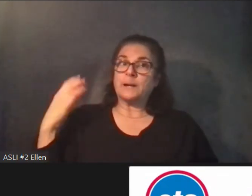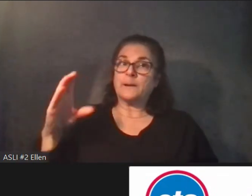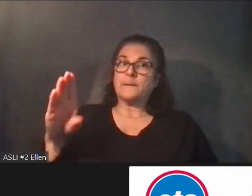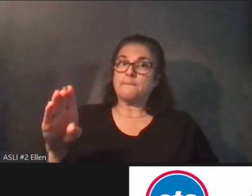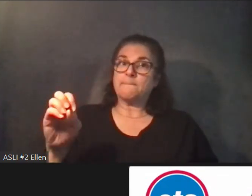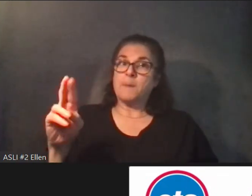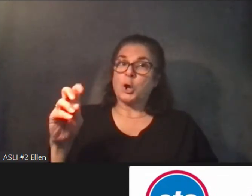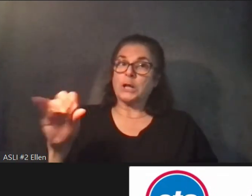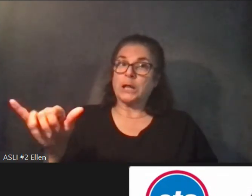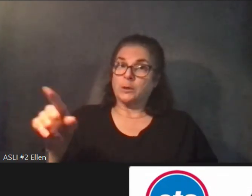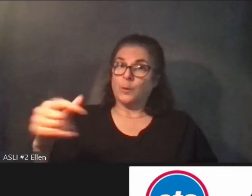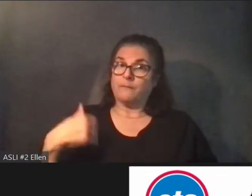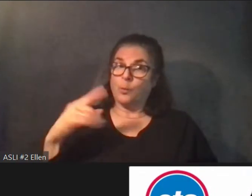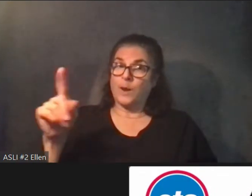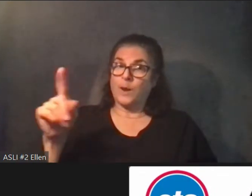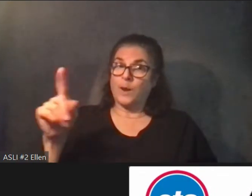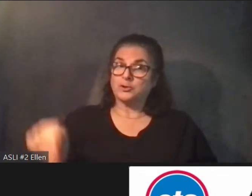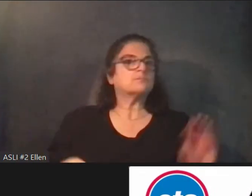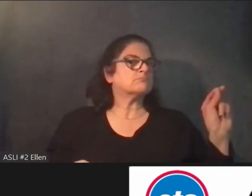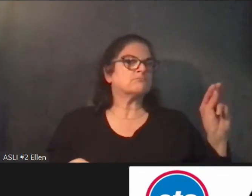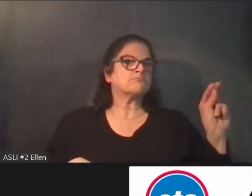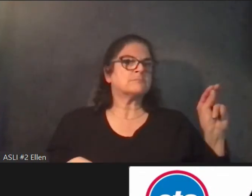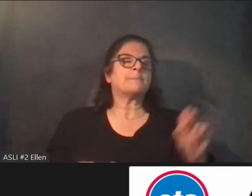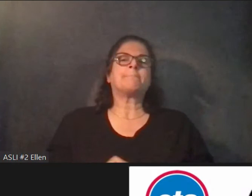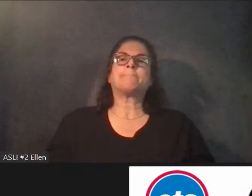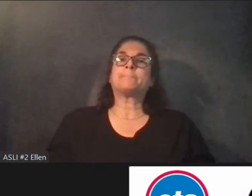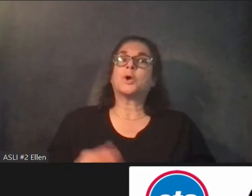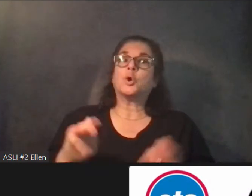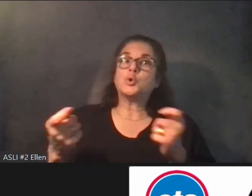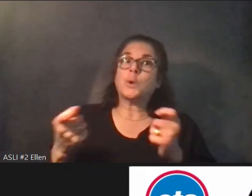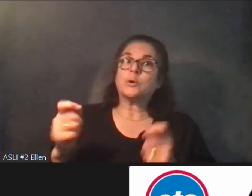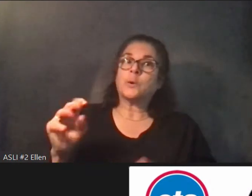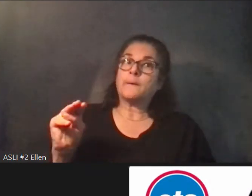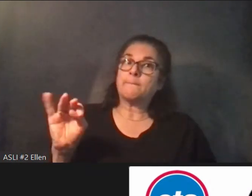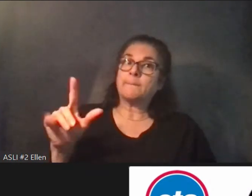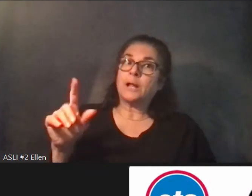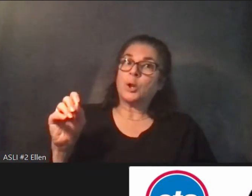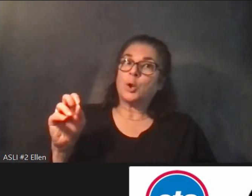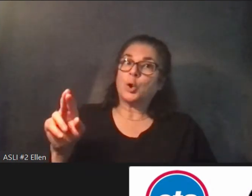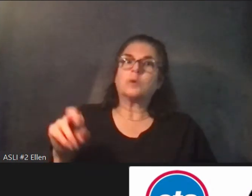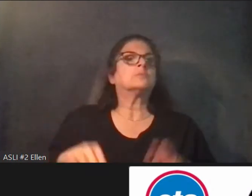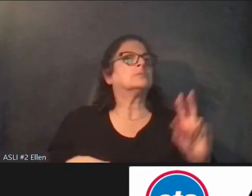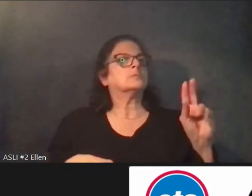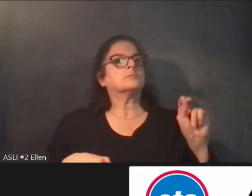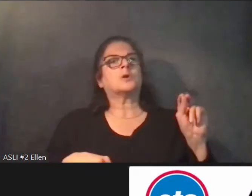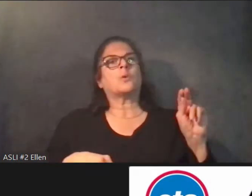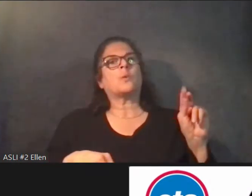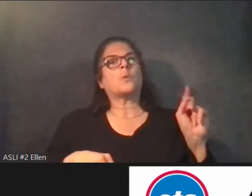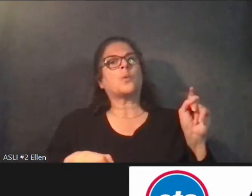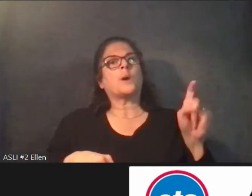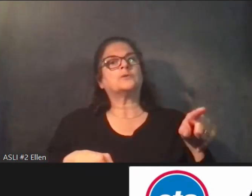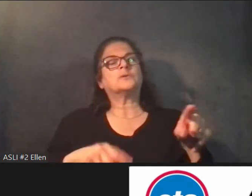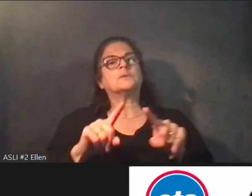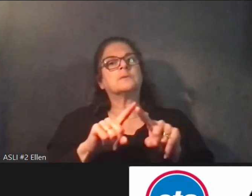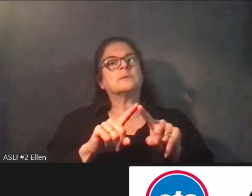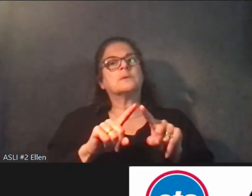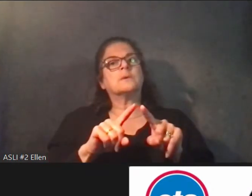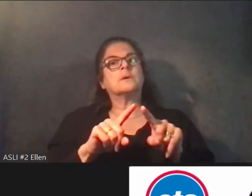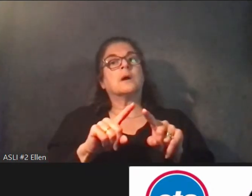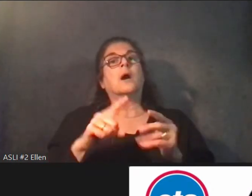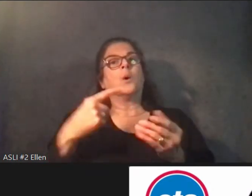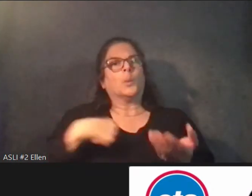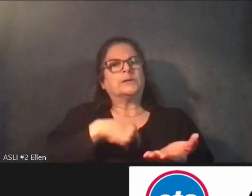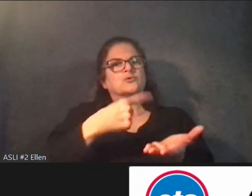No questions at this Director Miller? No questions. We talked